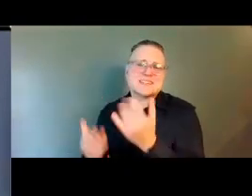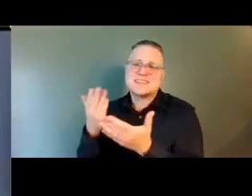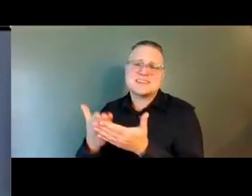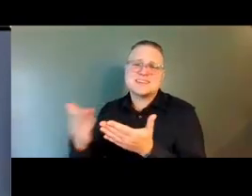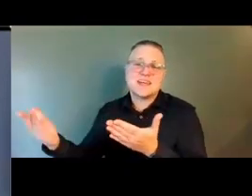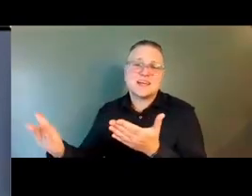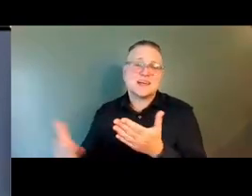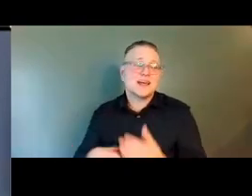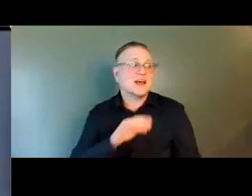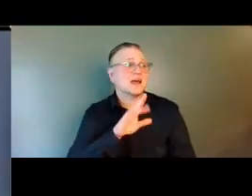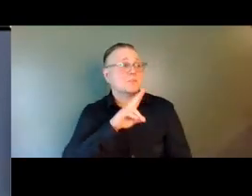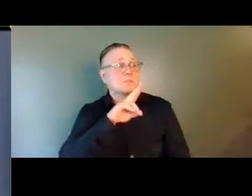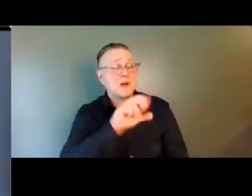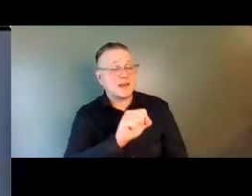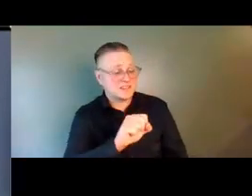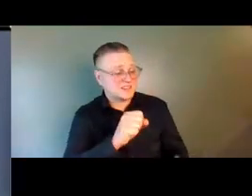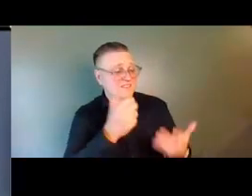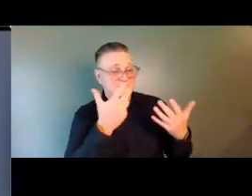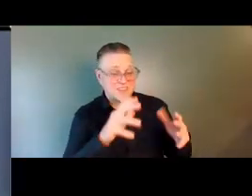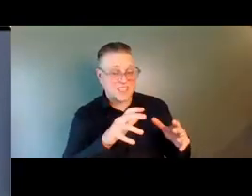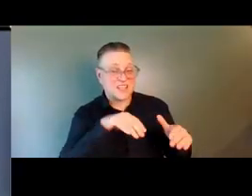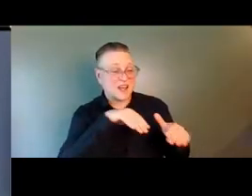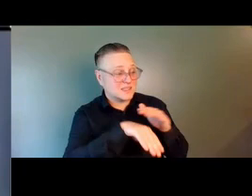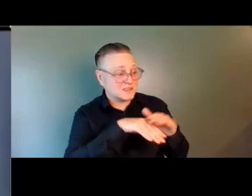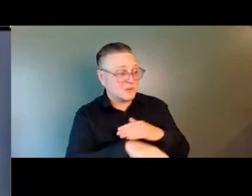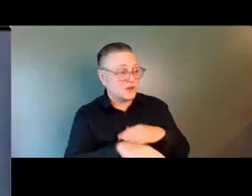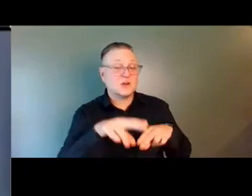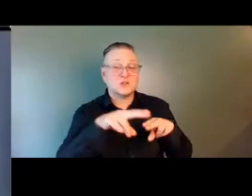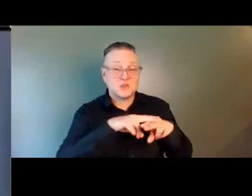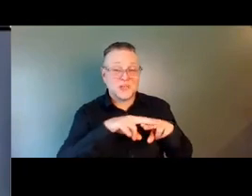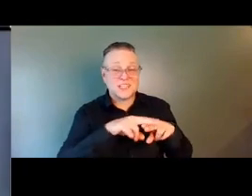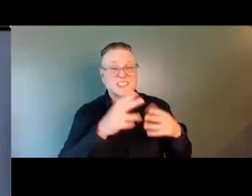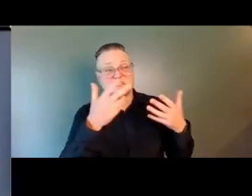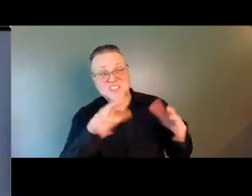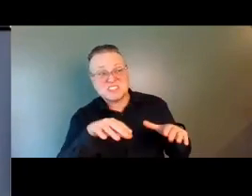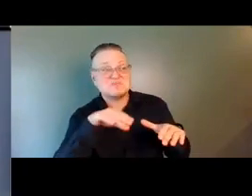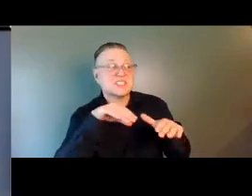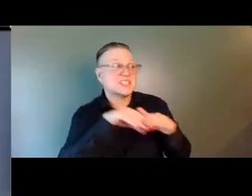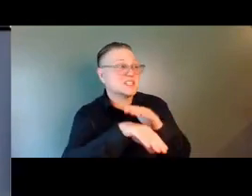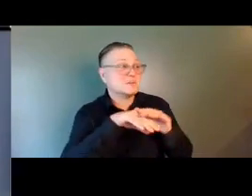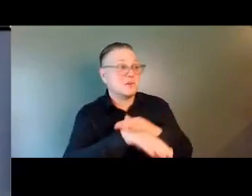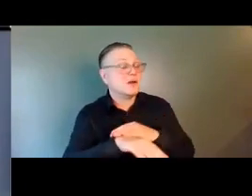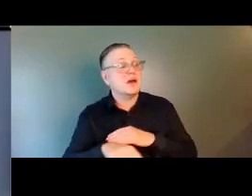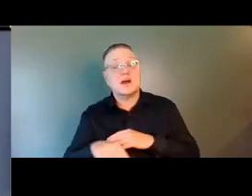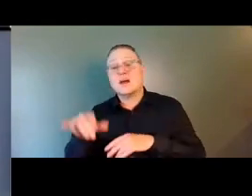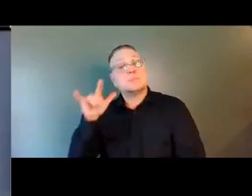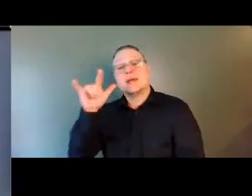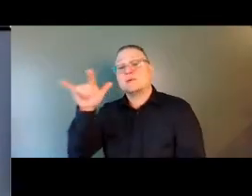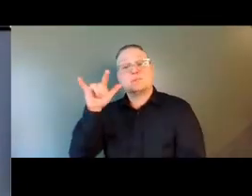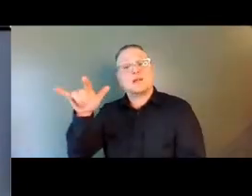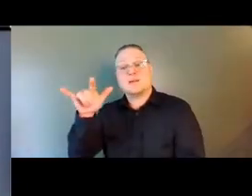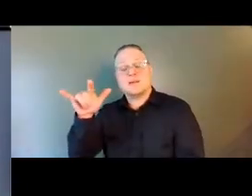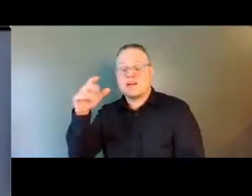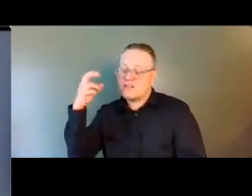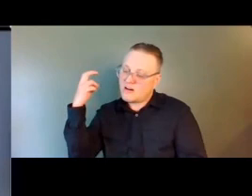people on buses, but airlines, not so much. It's really hard to travel when you are a person with a